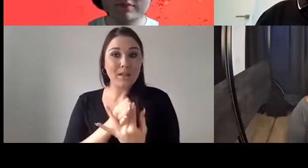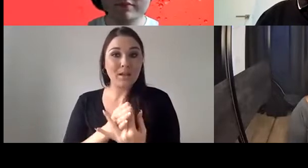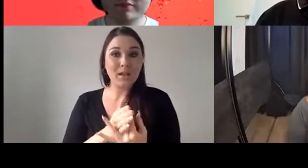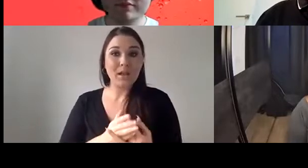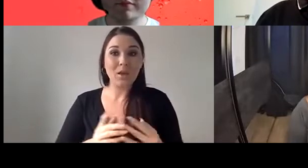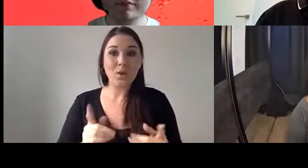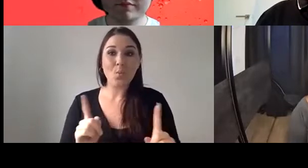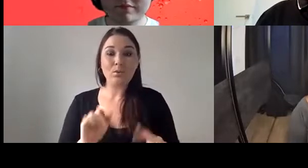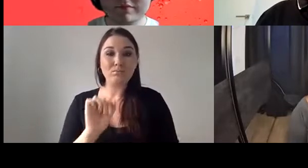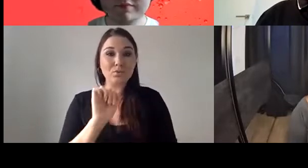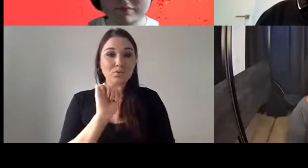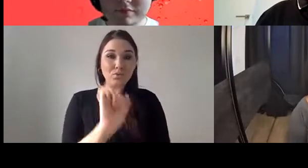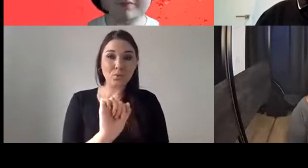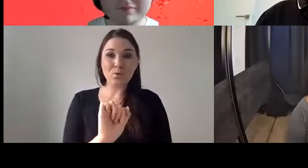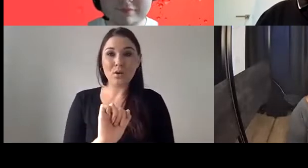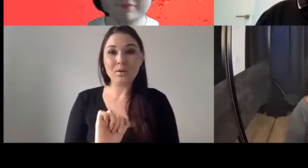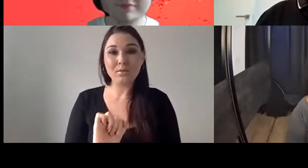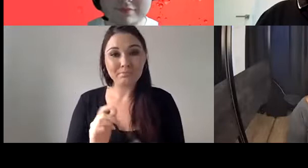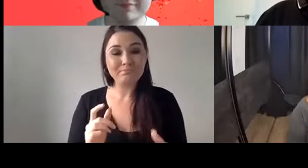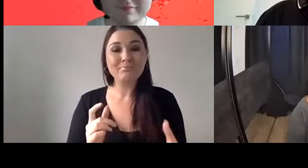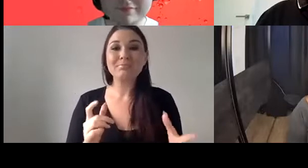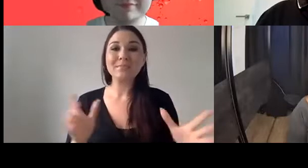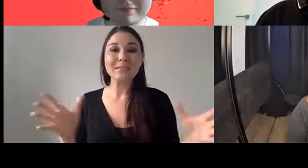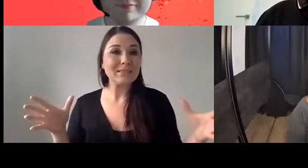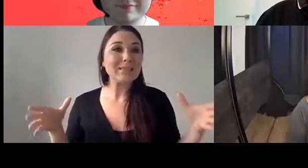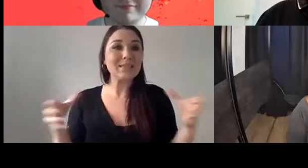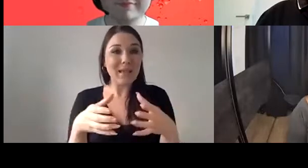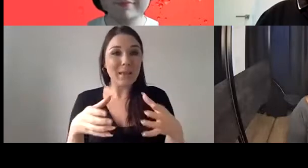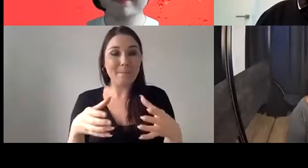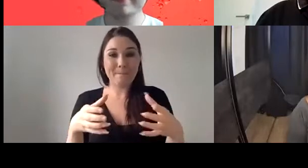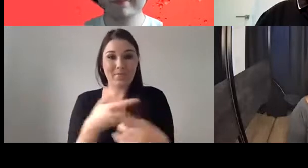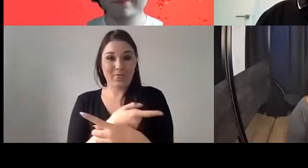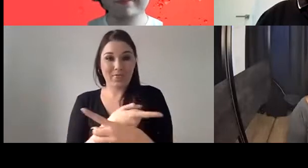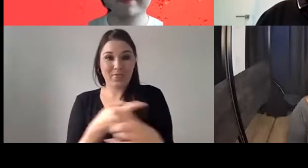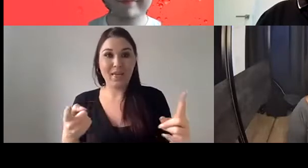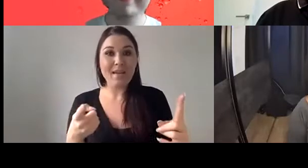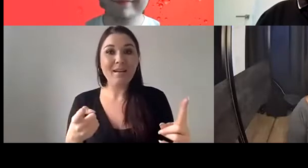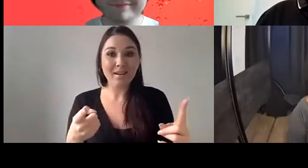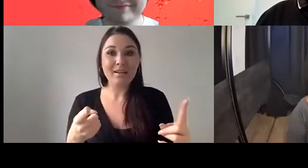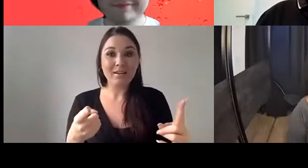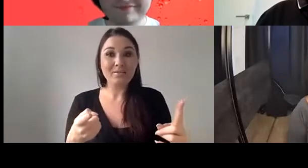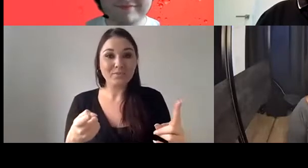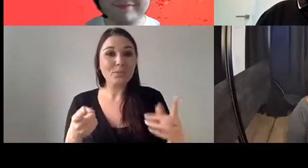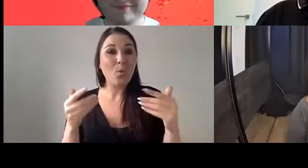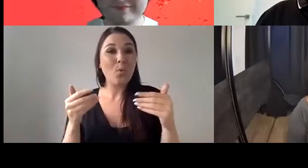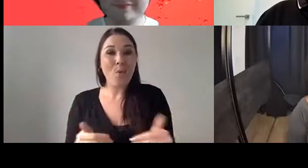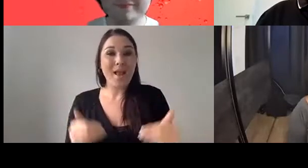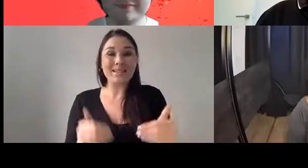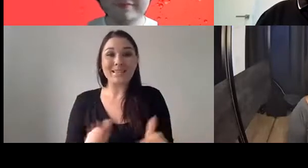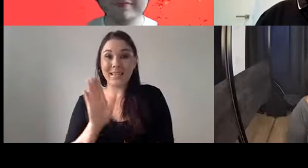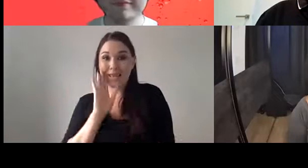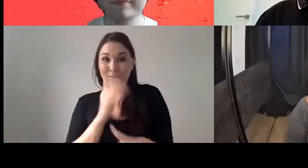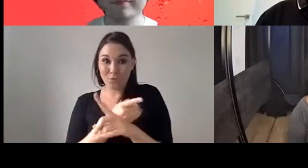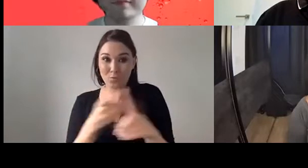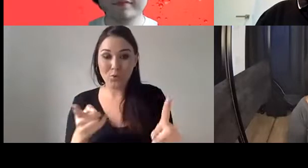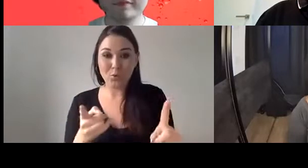your accommodations team. They are there for you. They exist and are waiting to hear from you. I think the one thing I keep